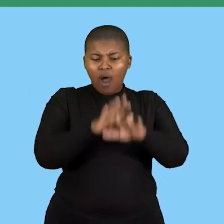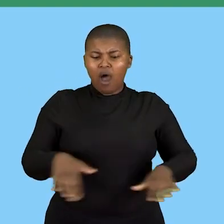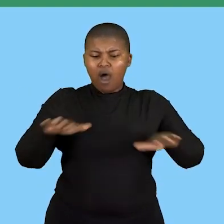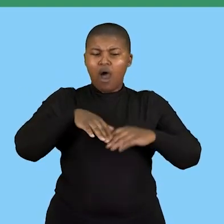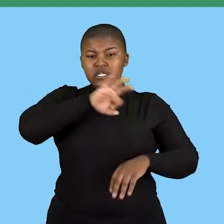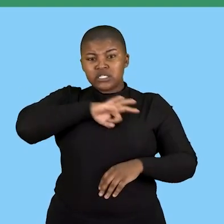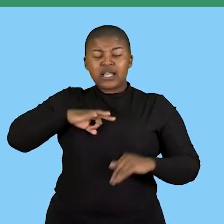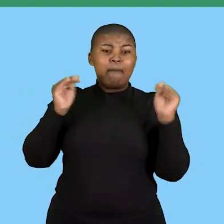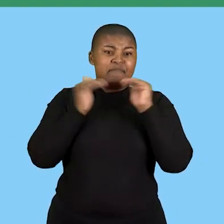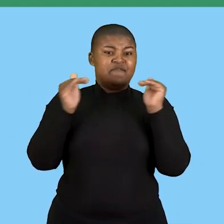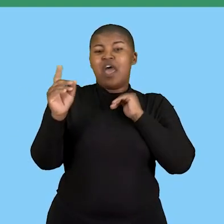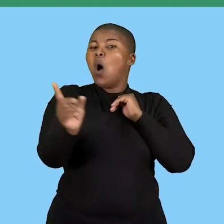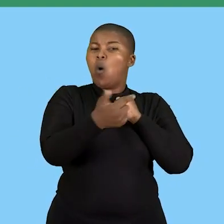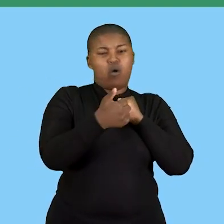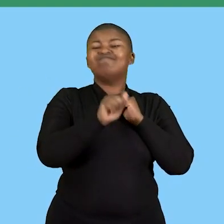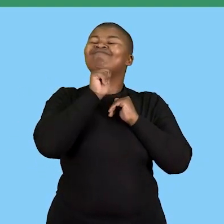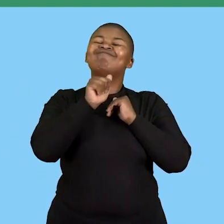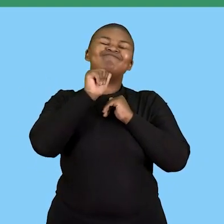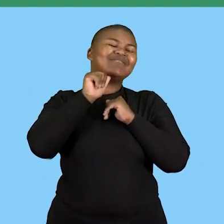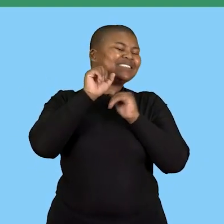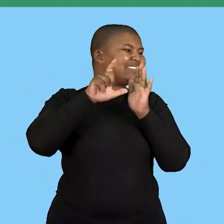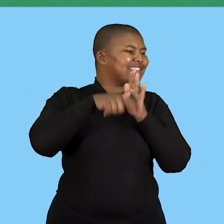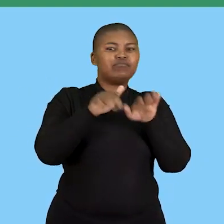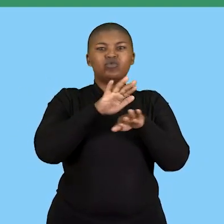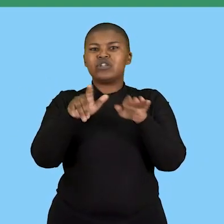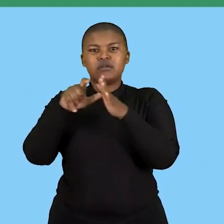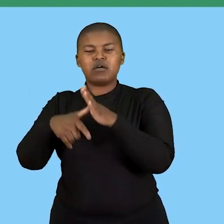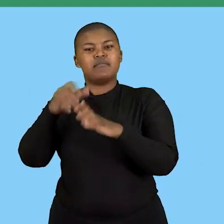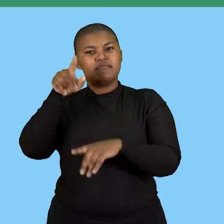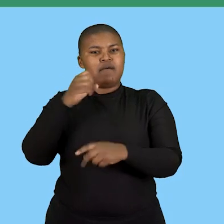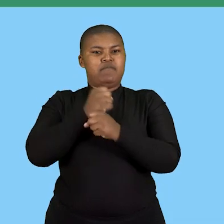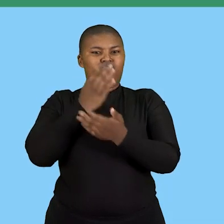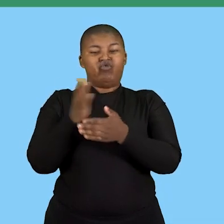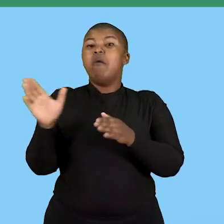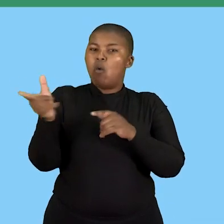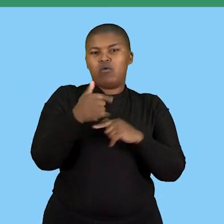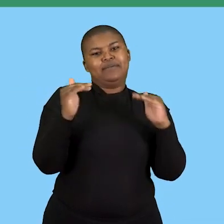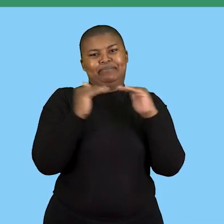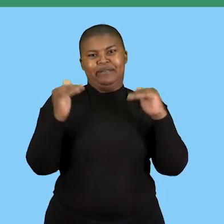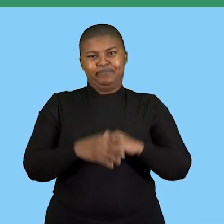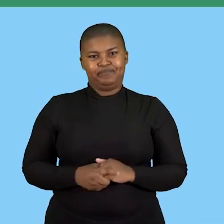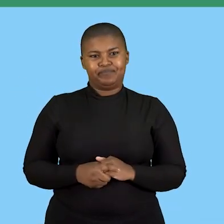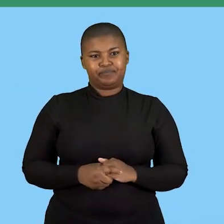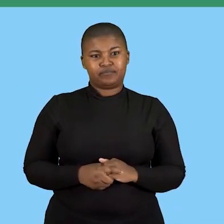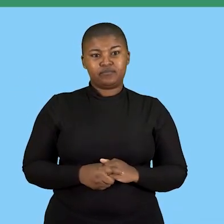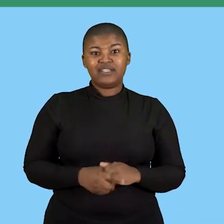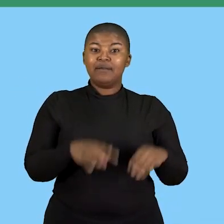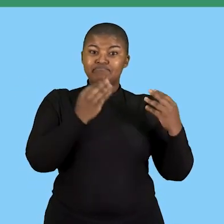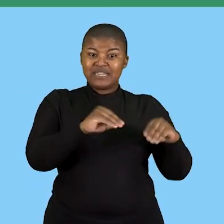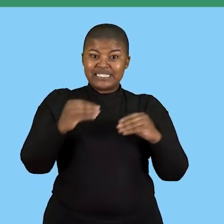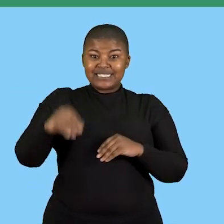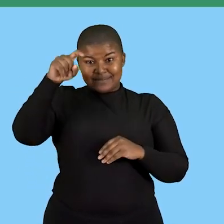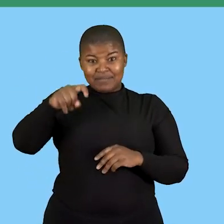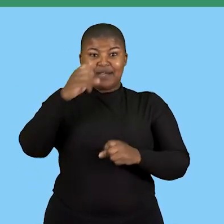the workplace. That is one. So make sure that they are treated fairly in the workplace, and the business should provide